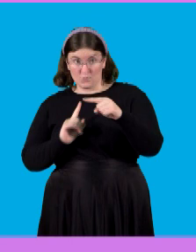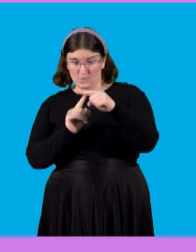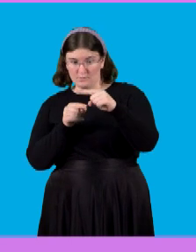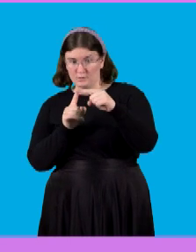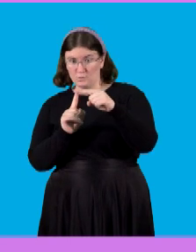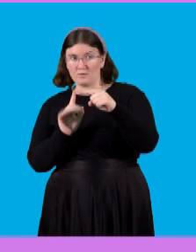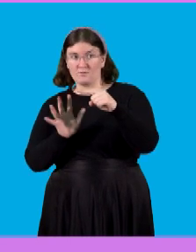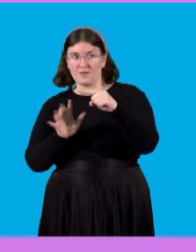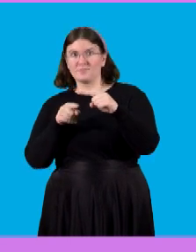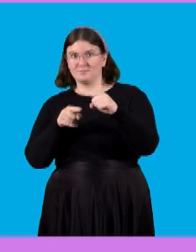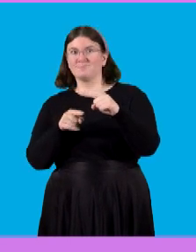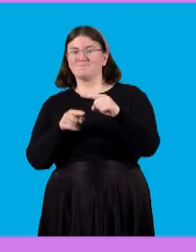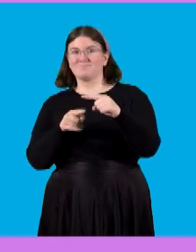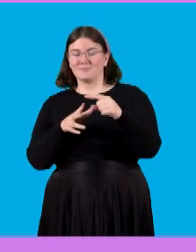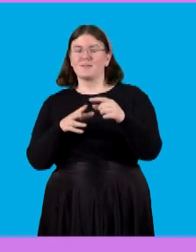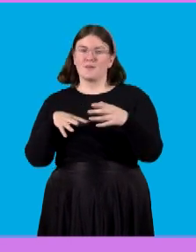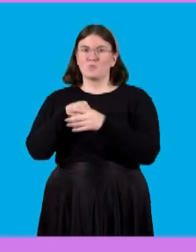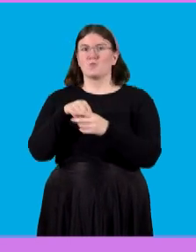So